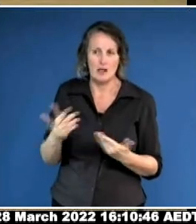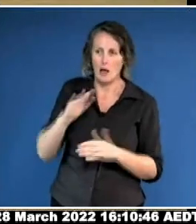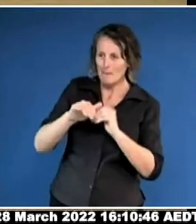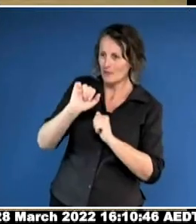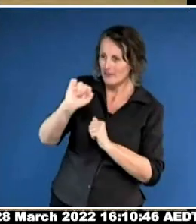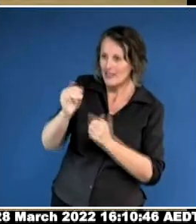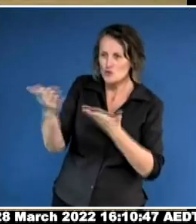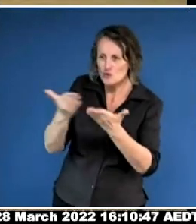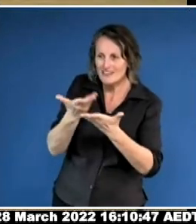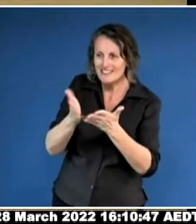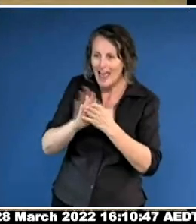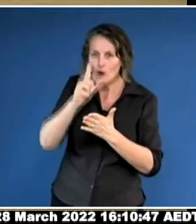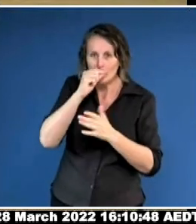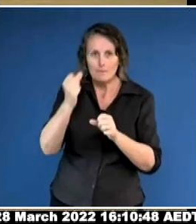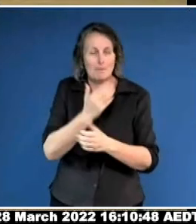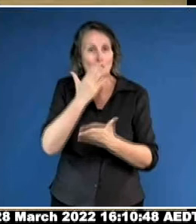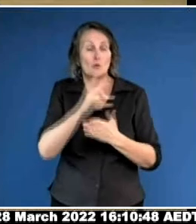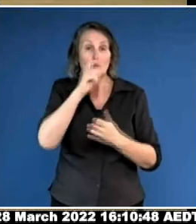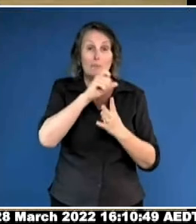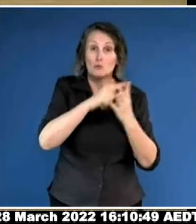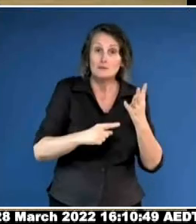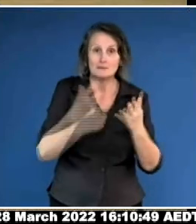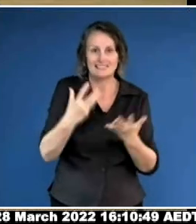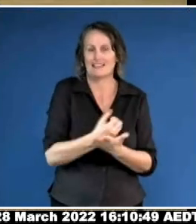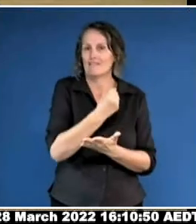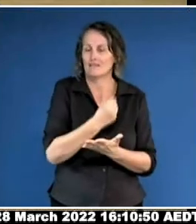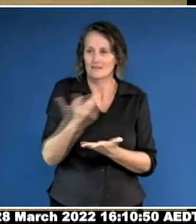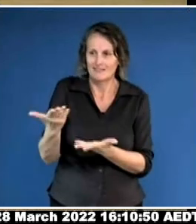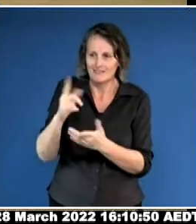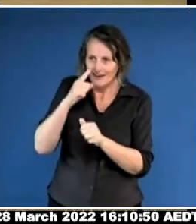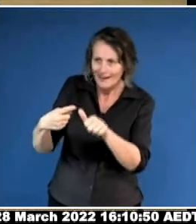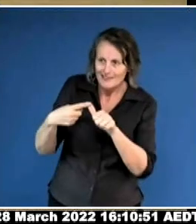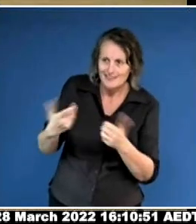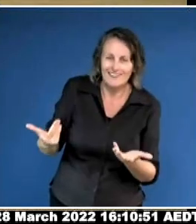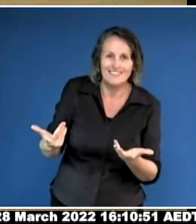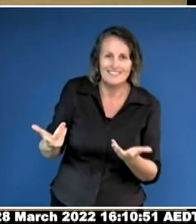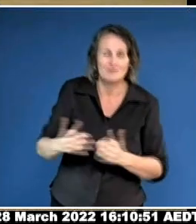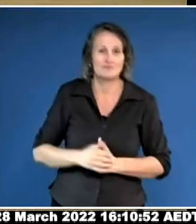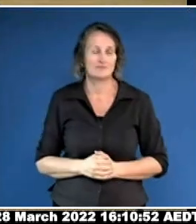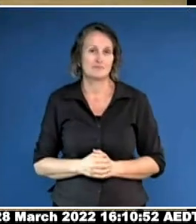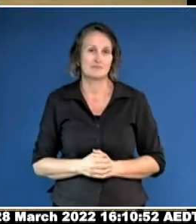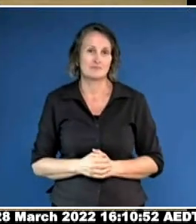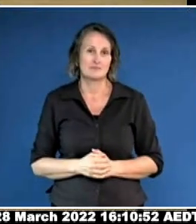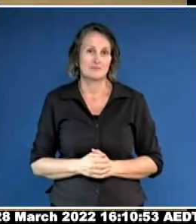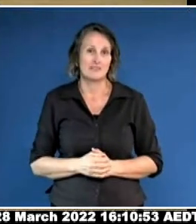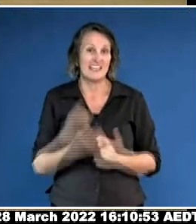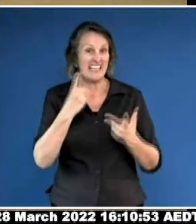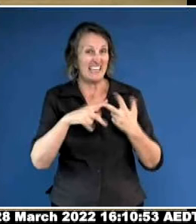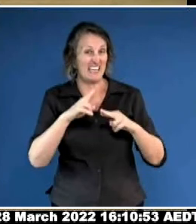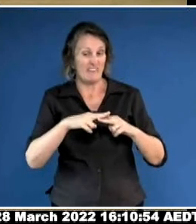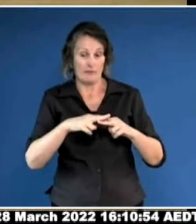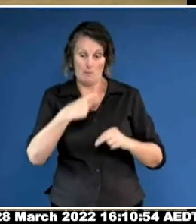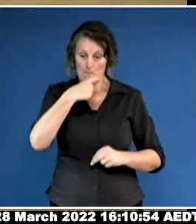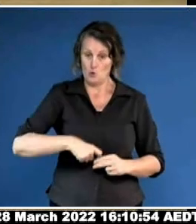service can facilitate safe housing for women with disability. If someone is relying on their partner for personal